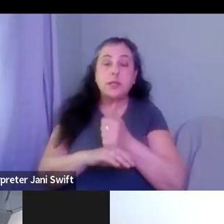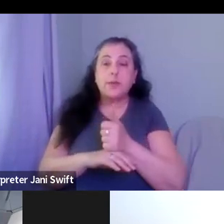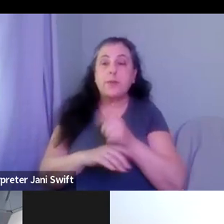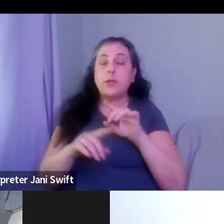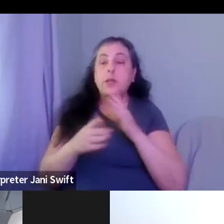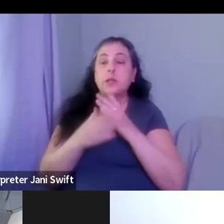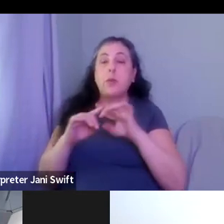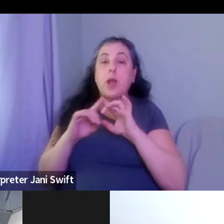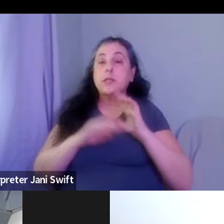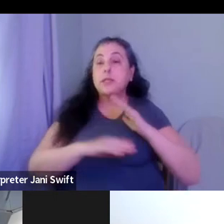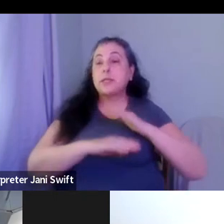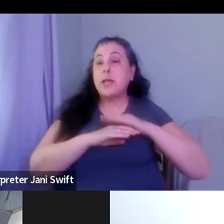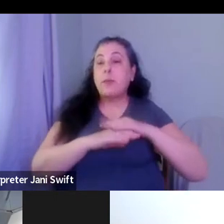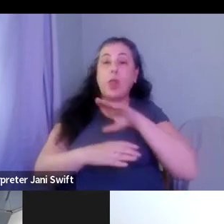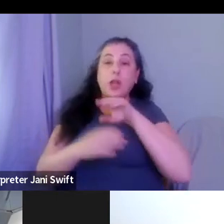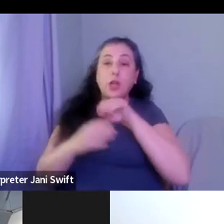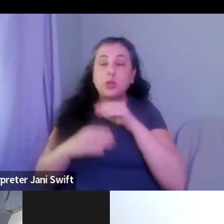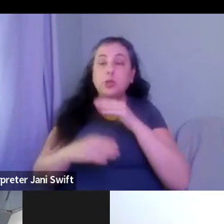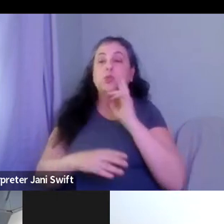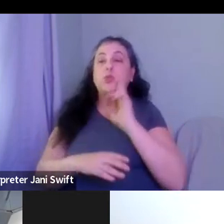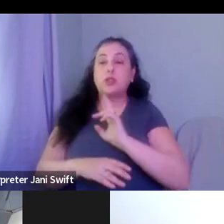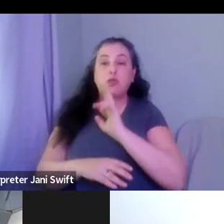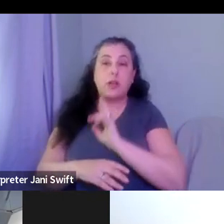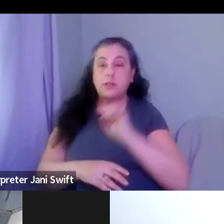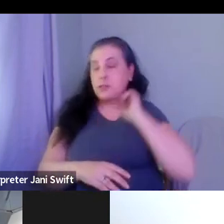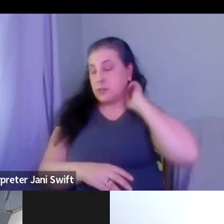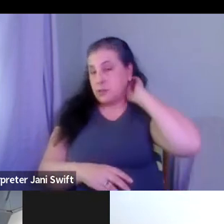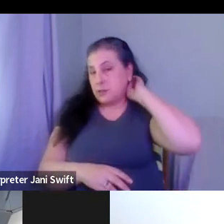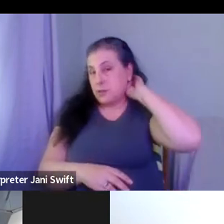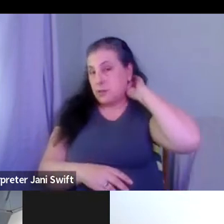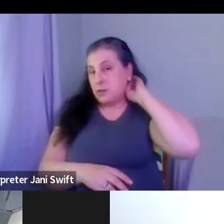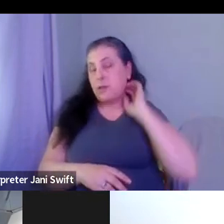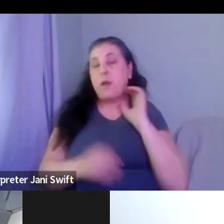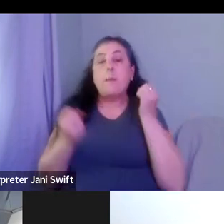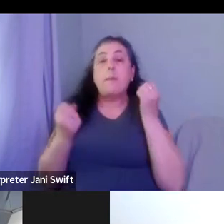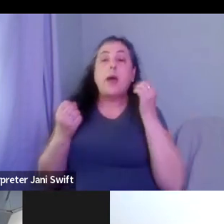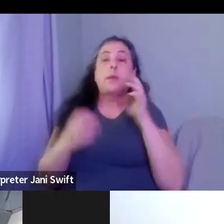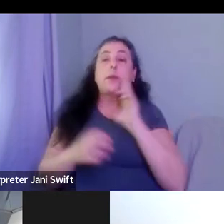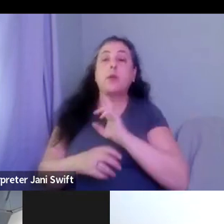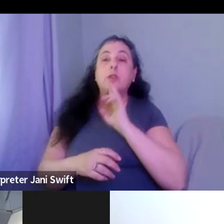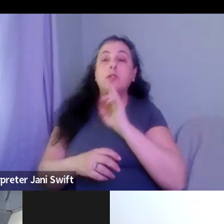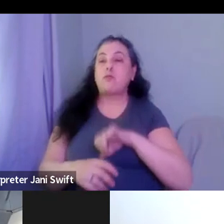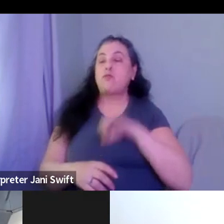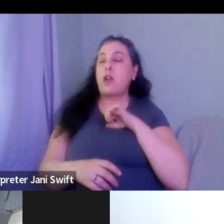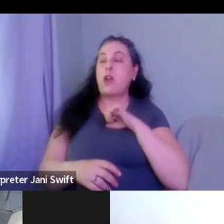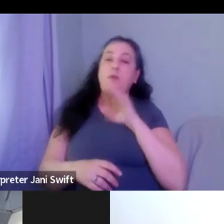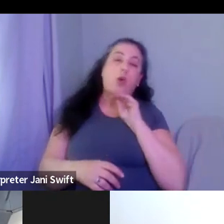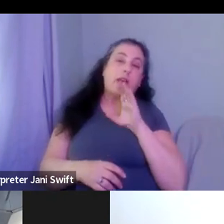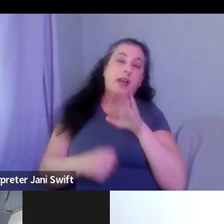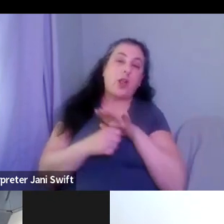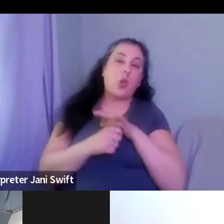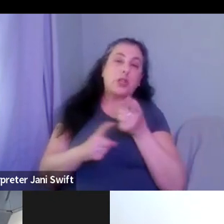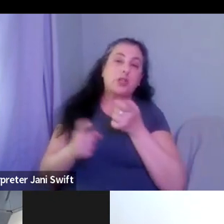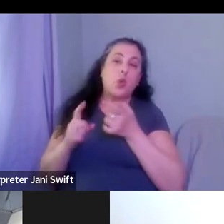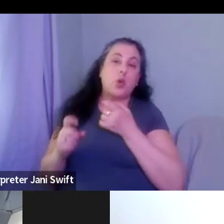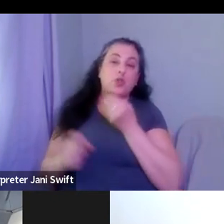table includes restaurants. Many restaurants pride themselves on having organic and locally sourced